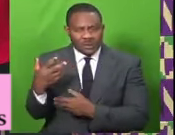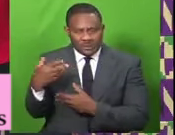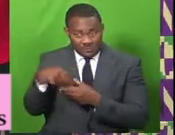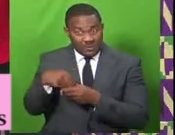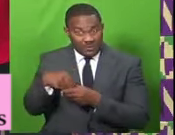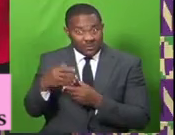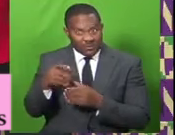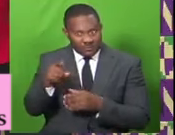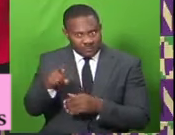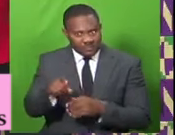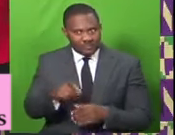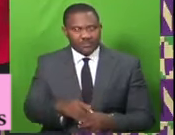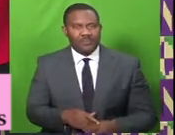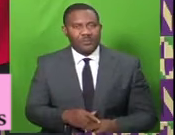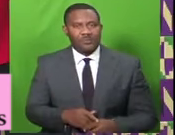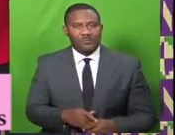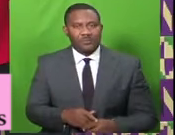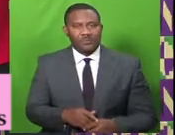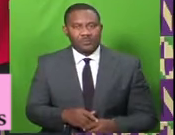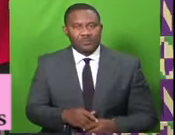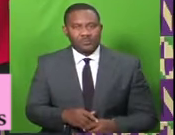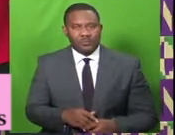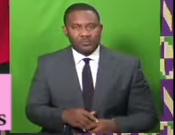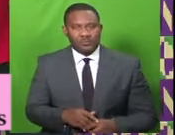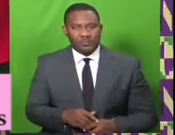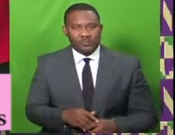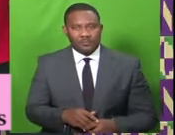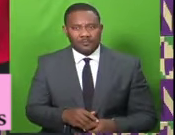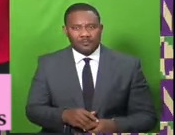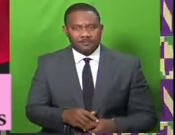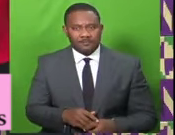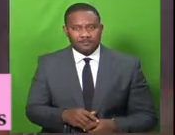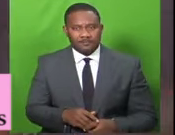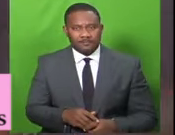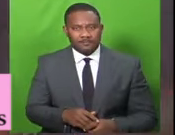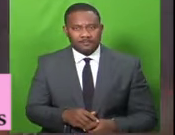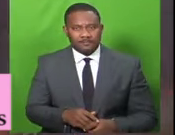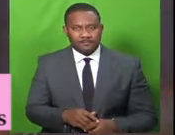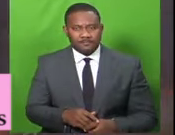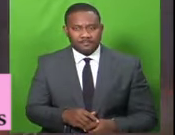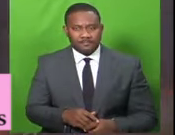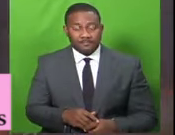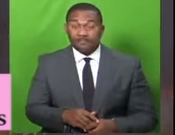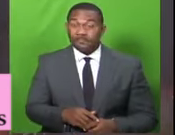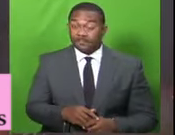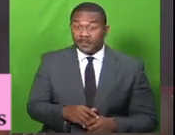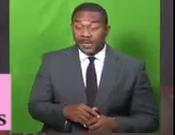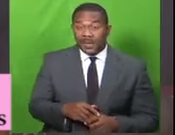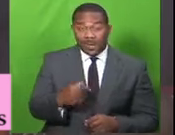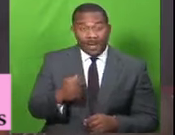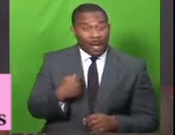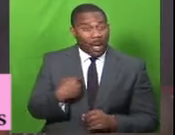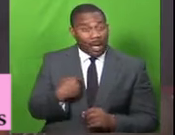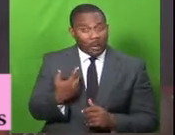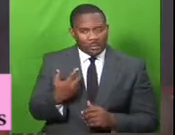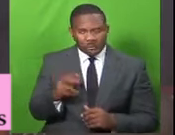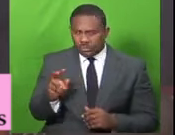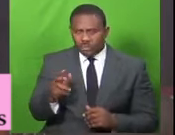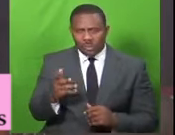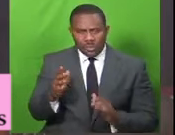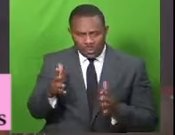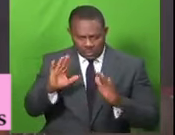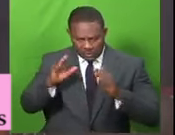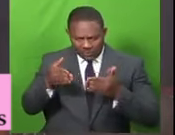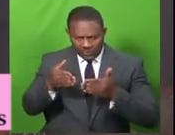industry. Over the next couple of years, my government will deepen even further our efforts to make tourism a